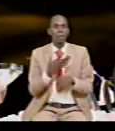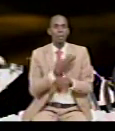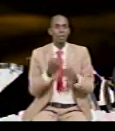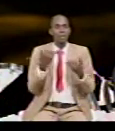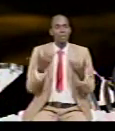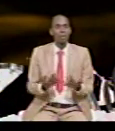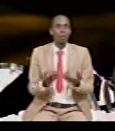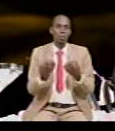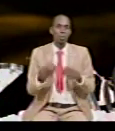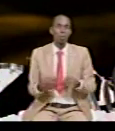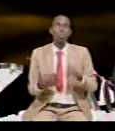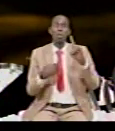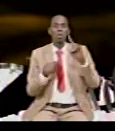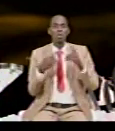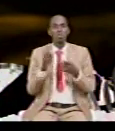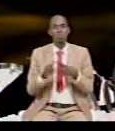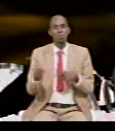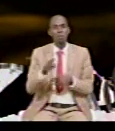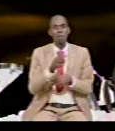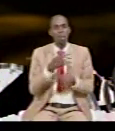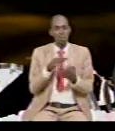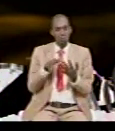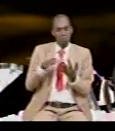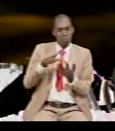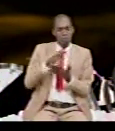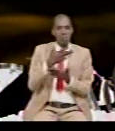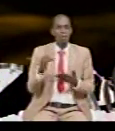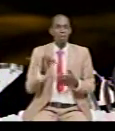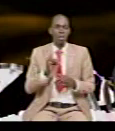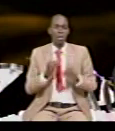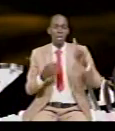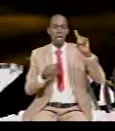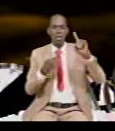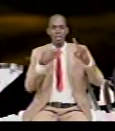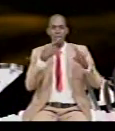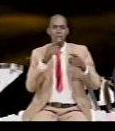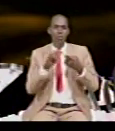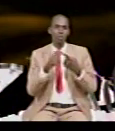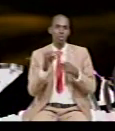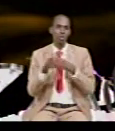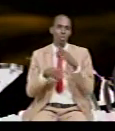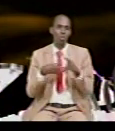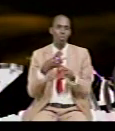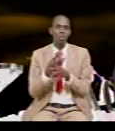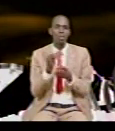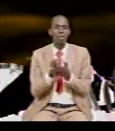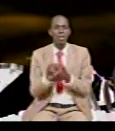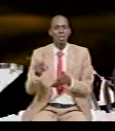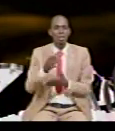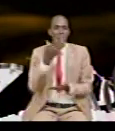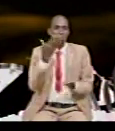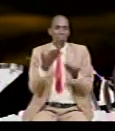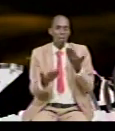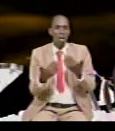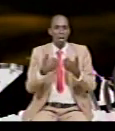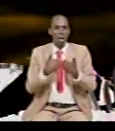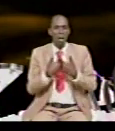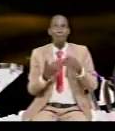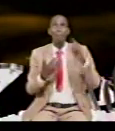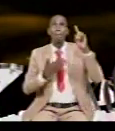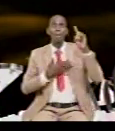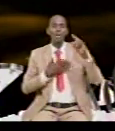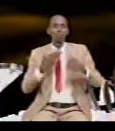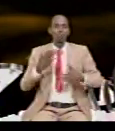these things I speak in the world, that they might have my joy fulfilled in